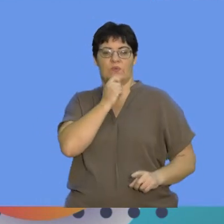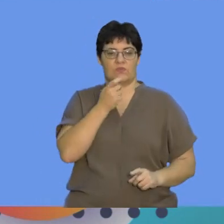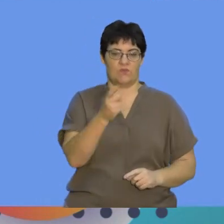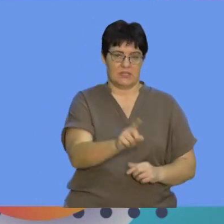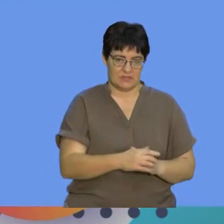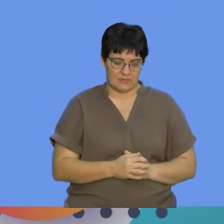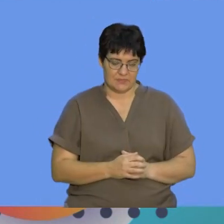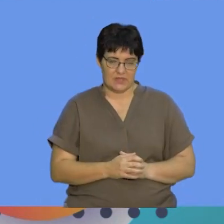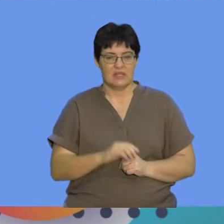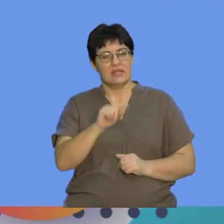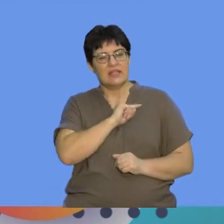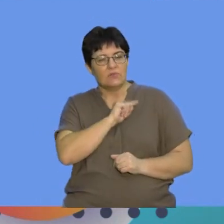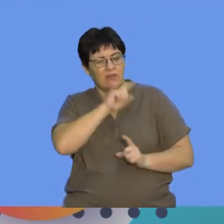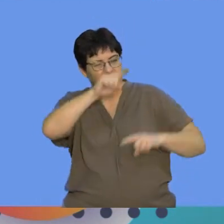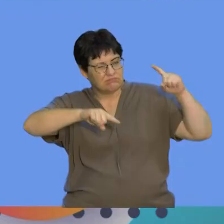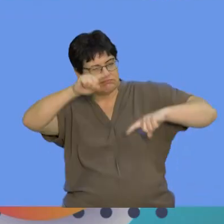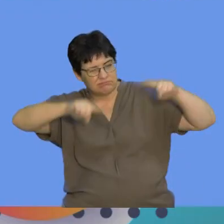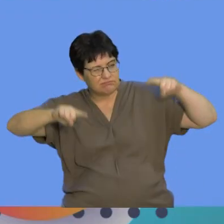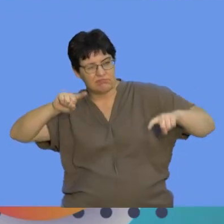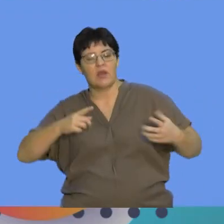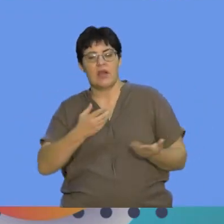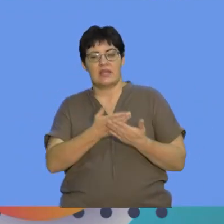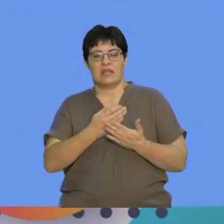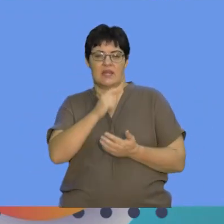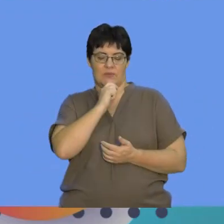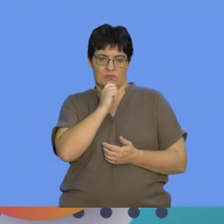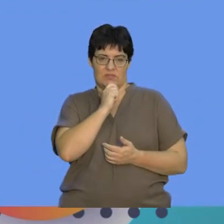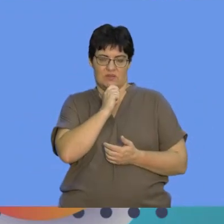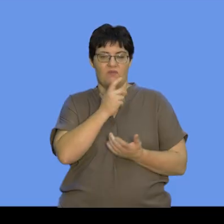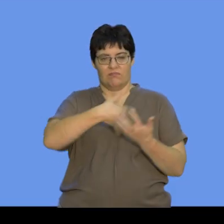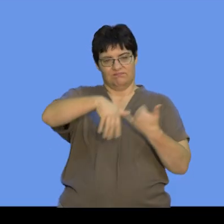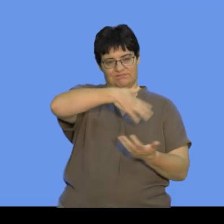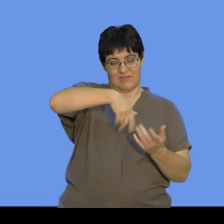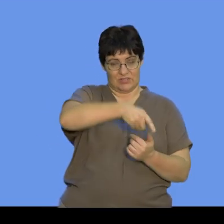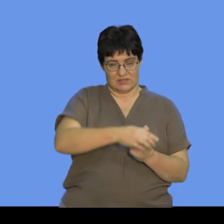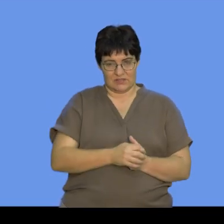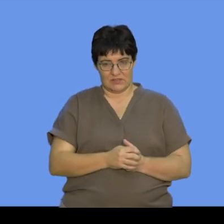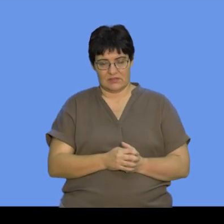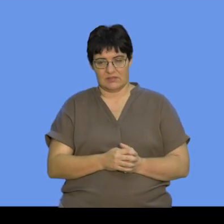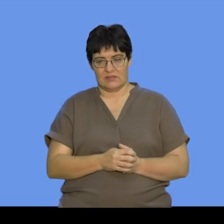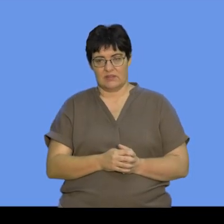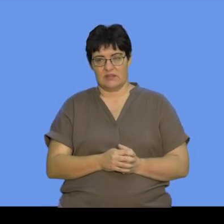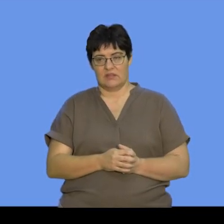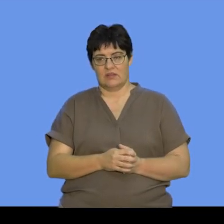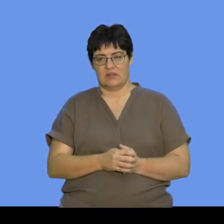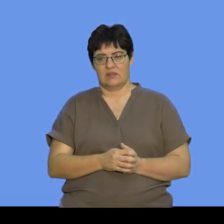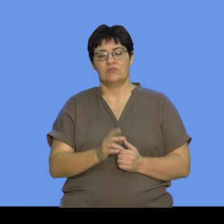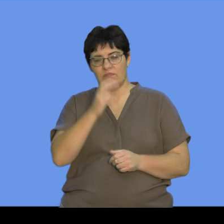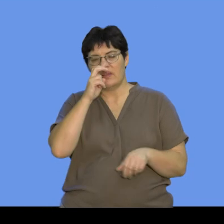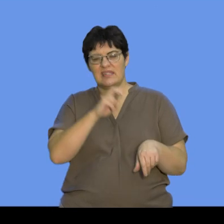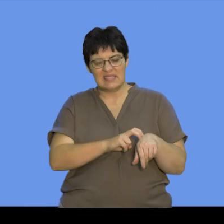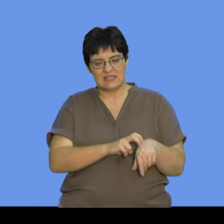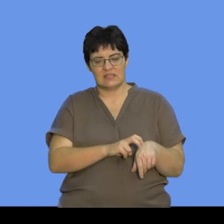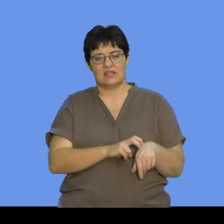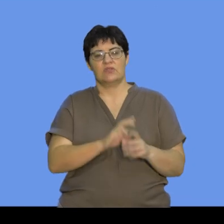is a wide range of application in terms of the mixtures, which says then there is a need for us to actually